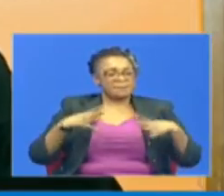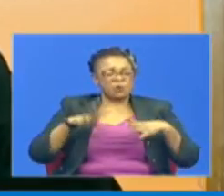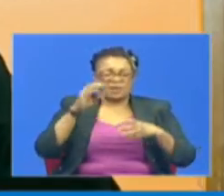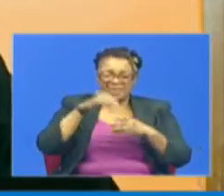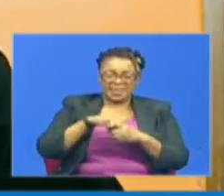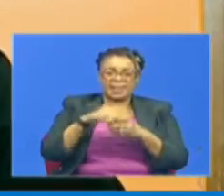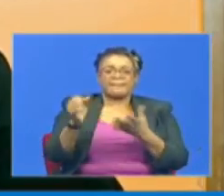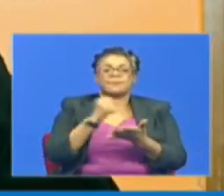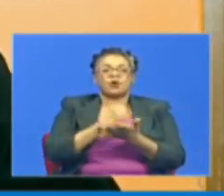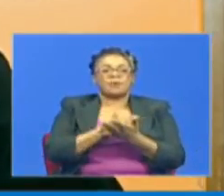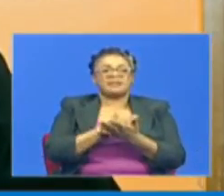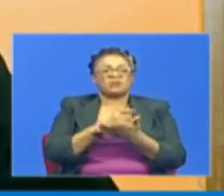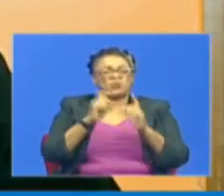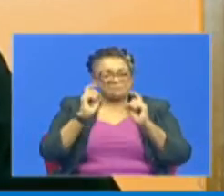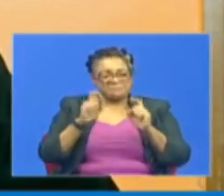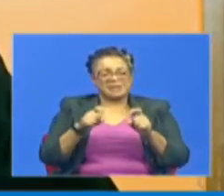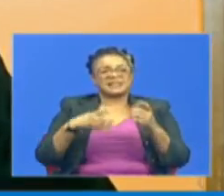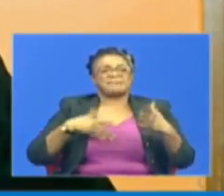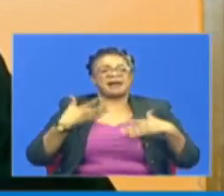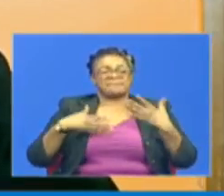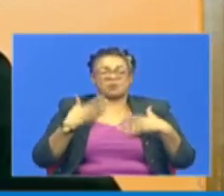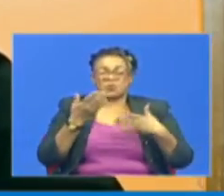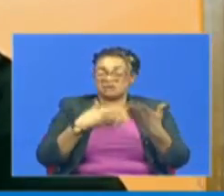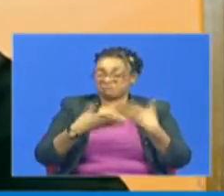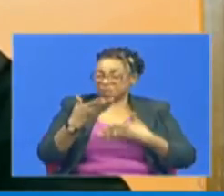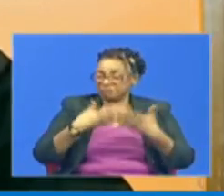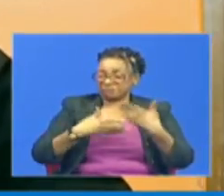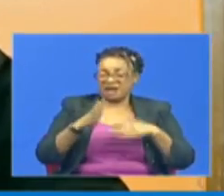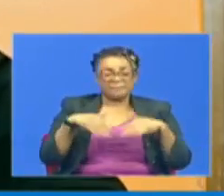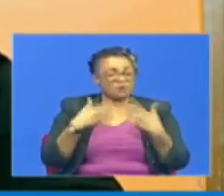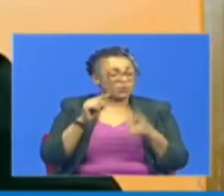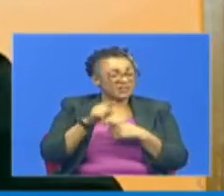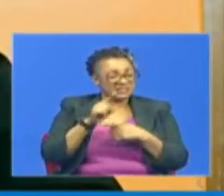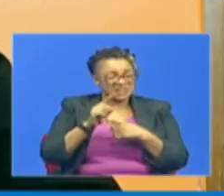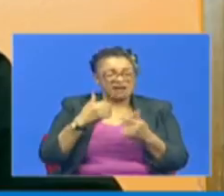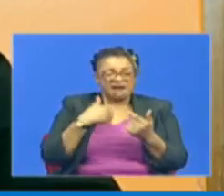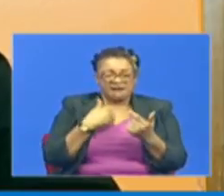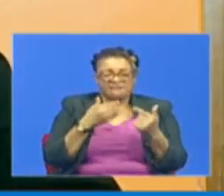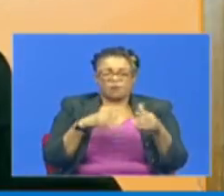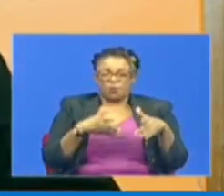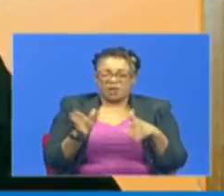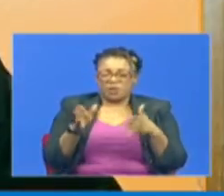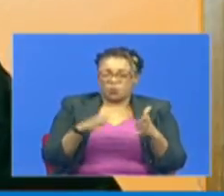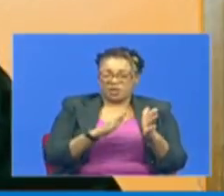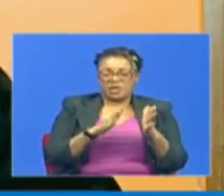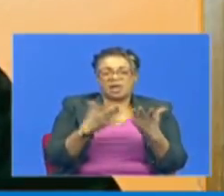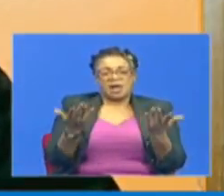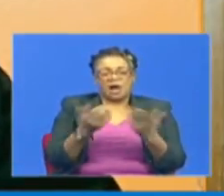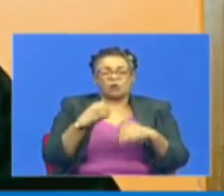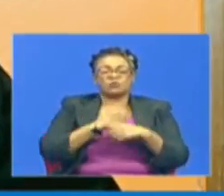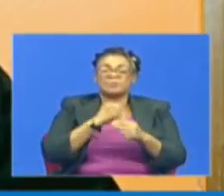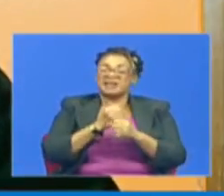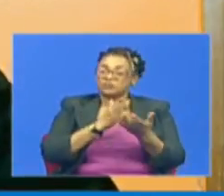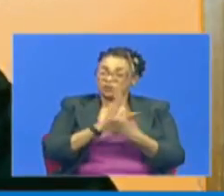therefore we must, and I'm glad we're having this conversation, look for even more ways and means of ensuring that